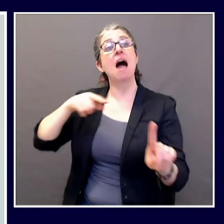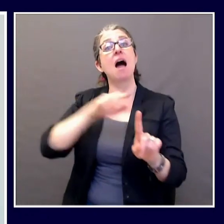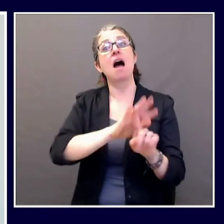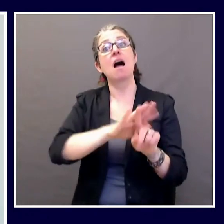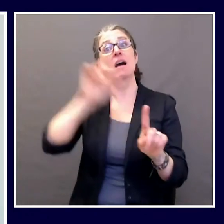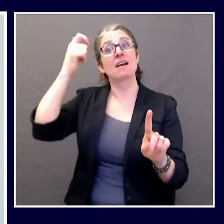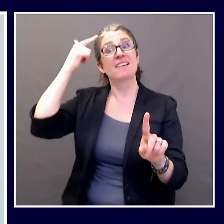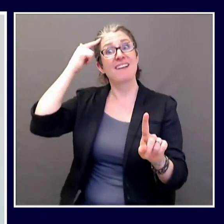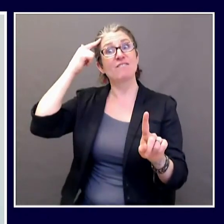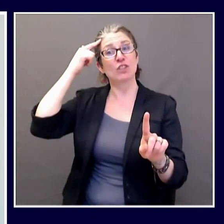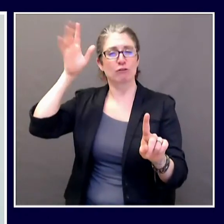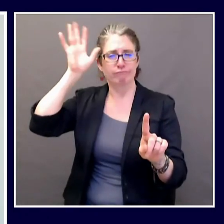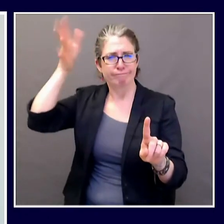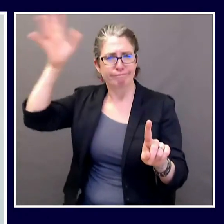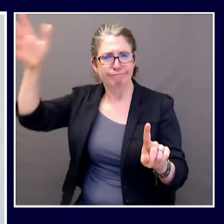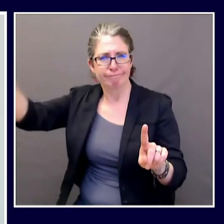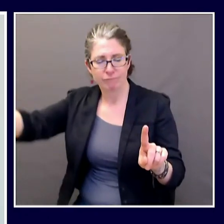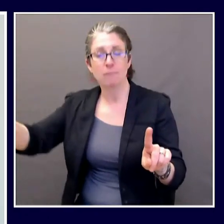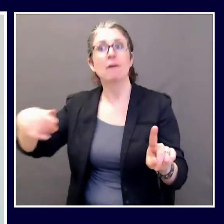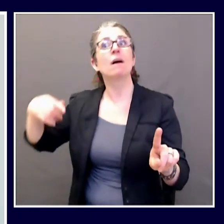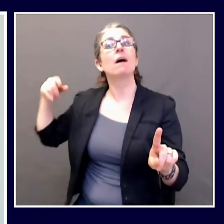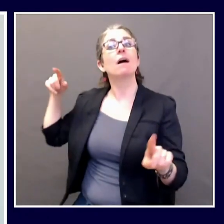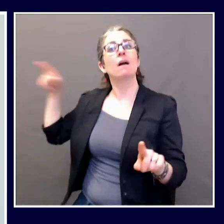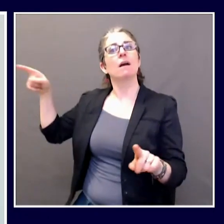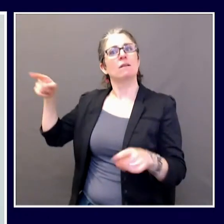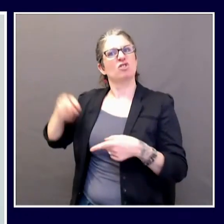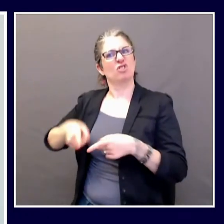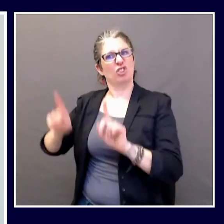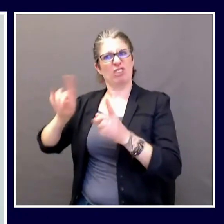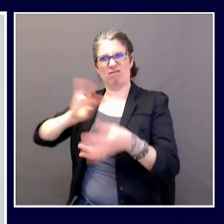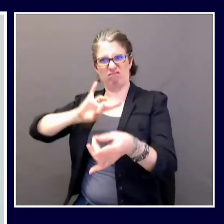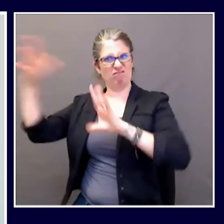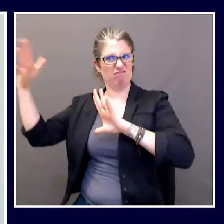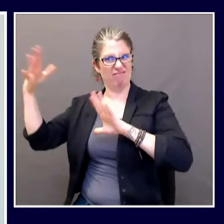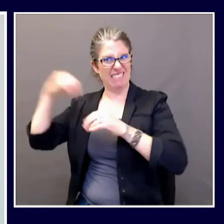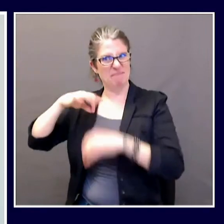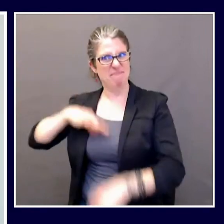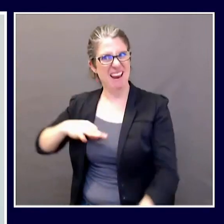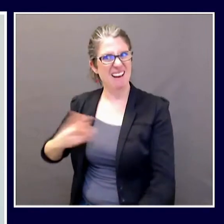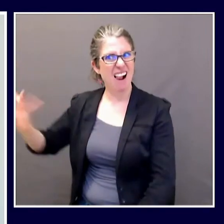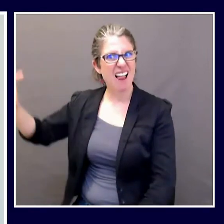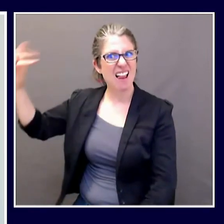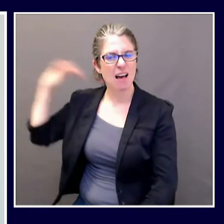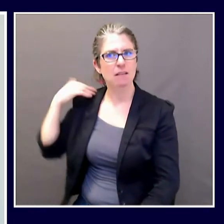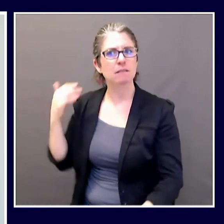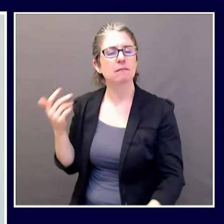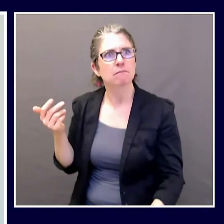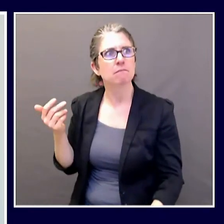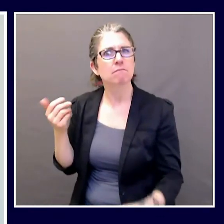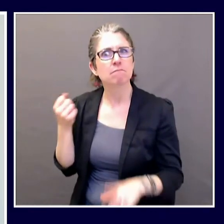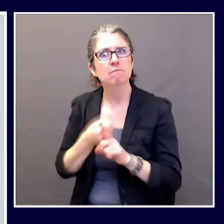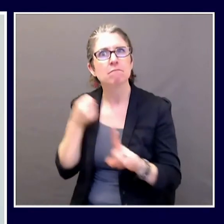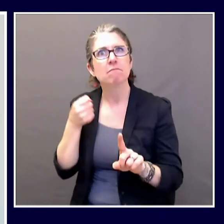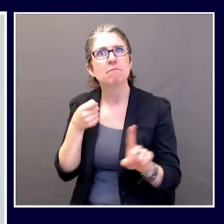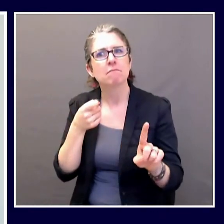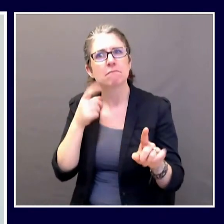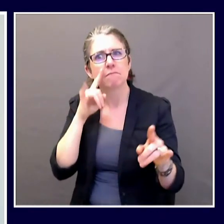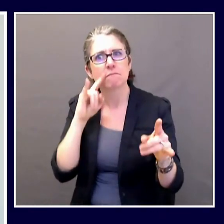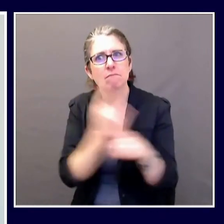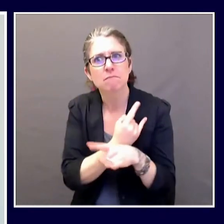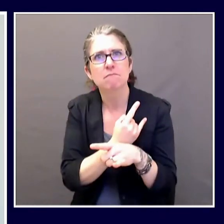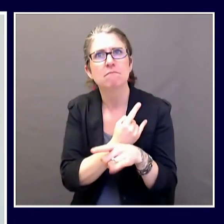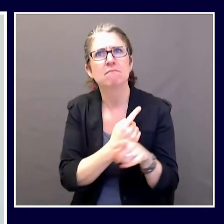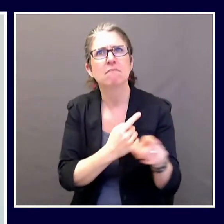activate our Maine CDC team, but all of our long-term care teams, all of our infection control protection